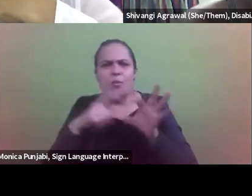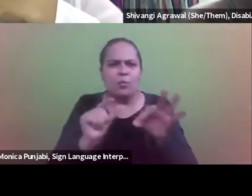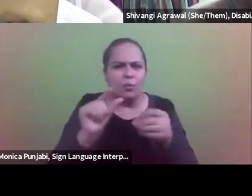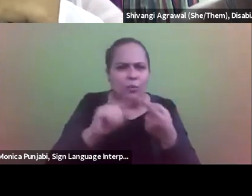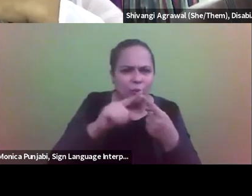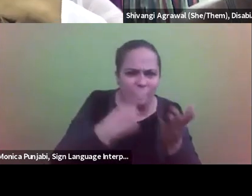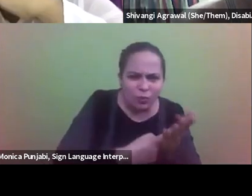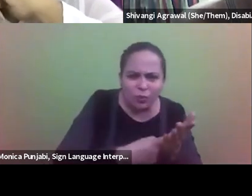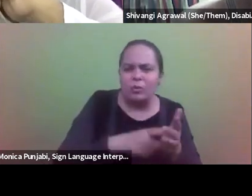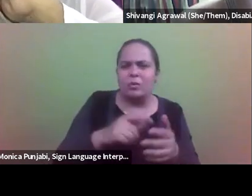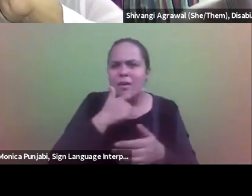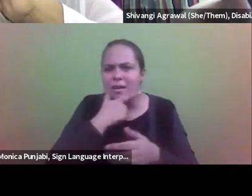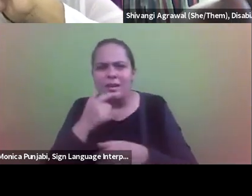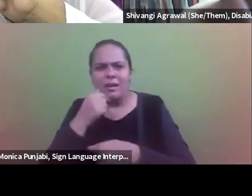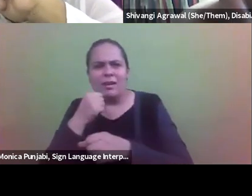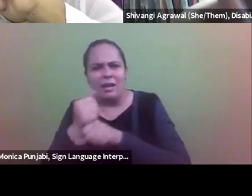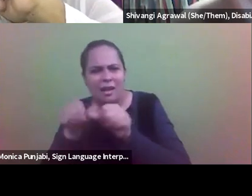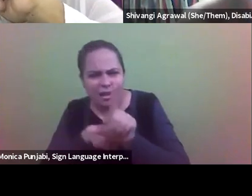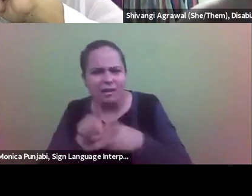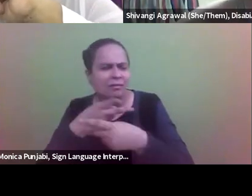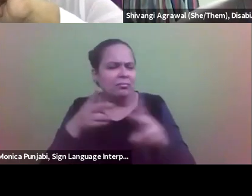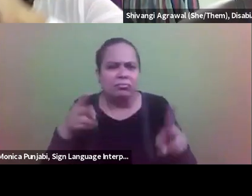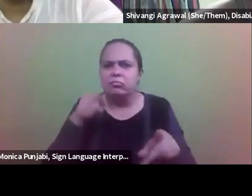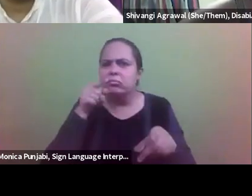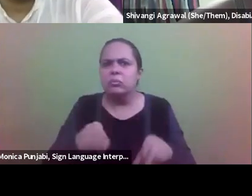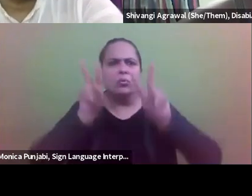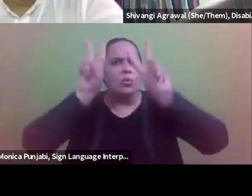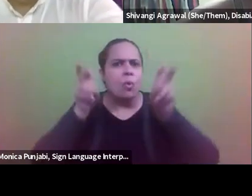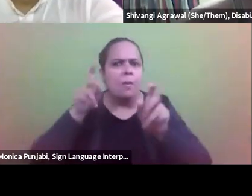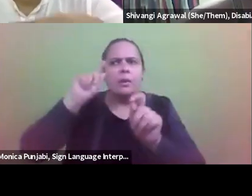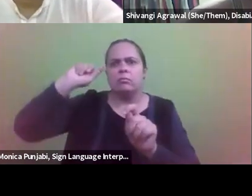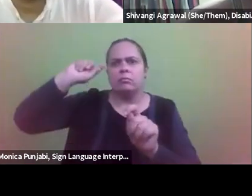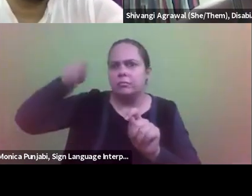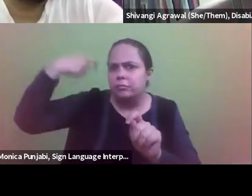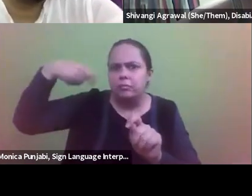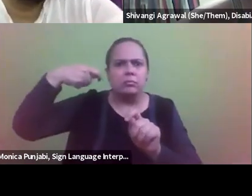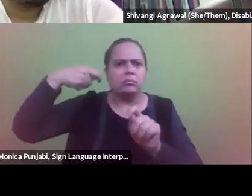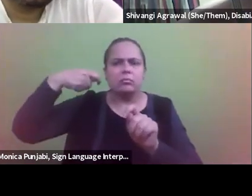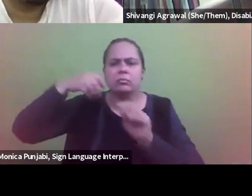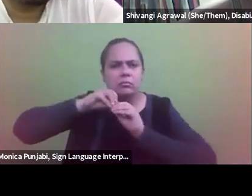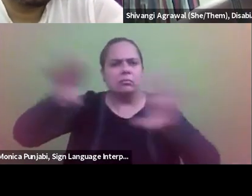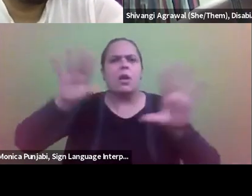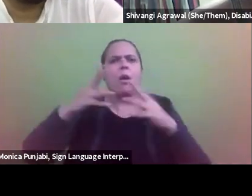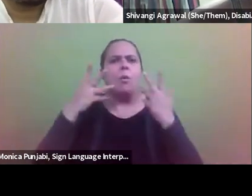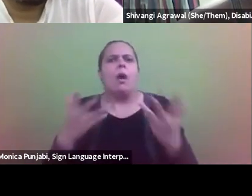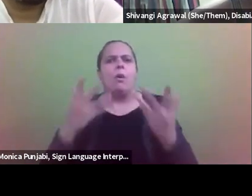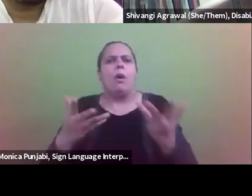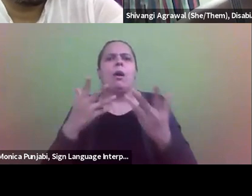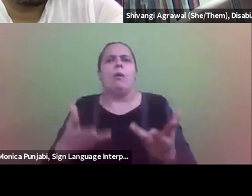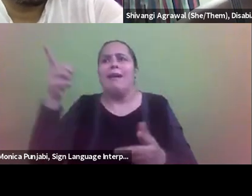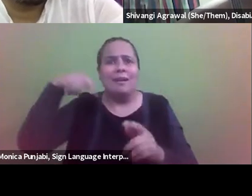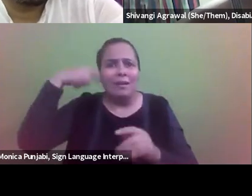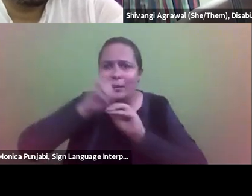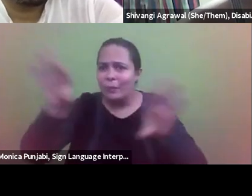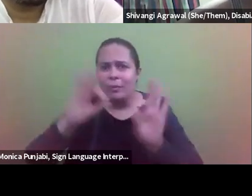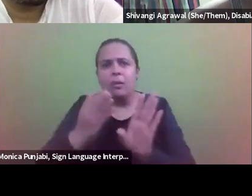Sheer Korma is a love letter to hate. If you are a hater, this is a love letter to you. No matter what your hatred, no